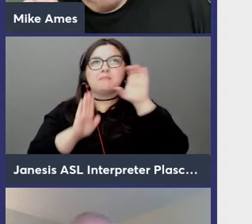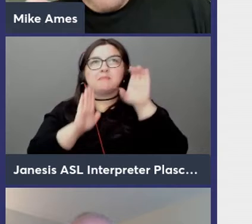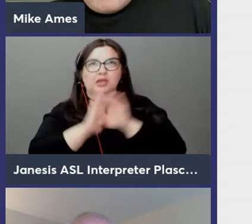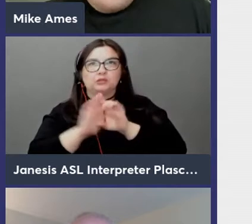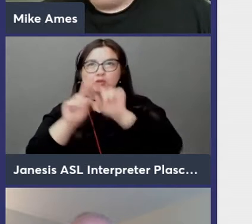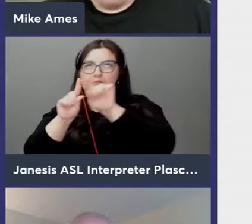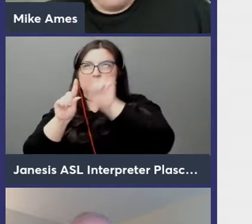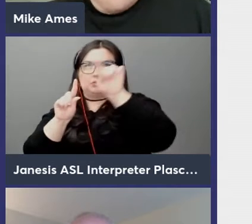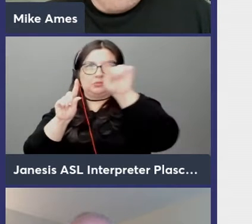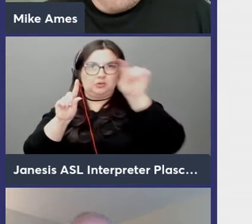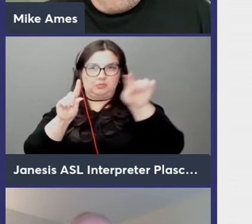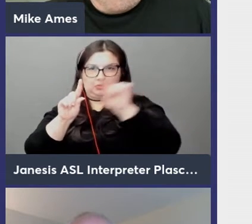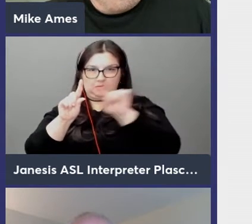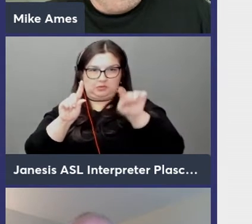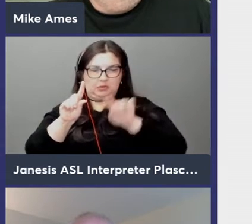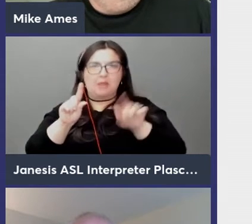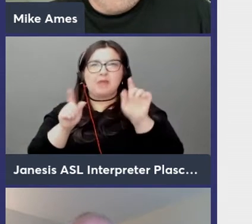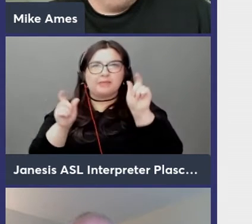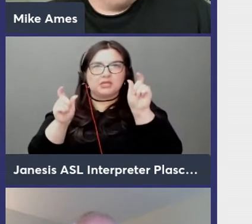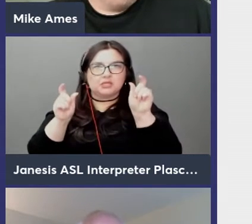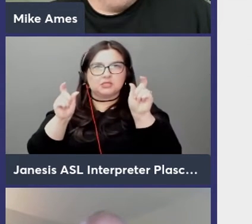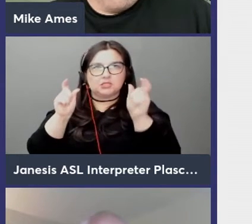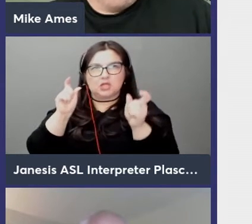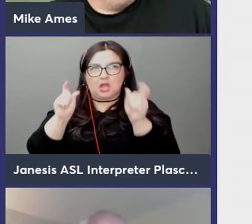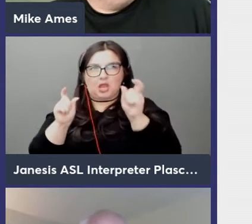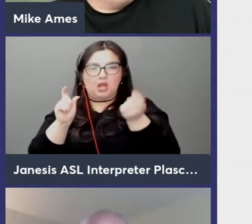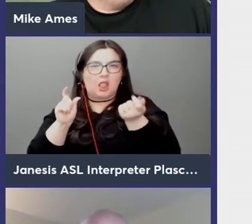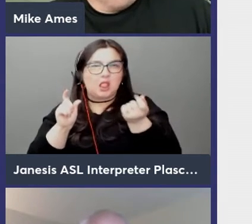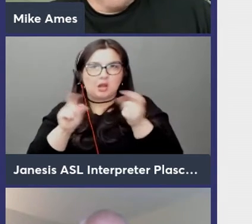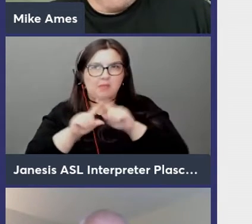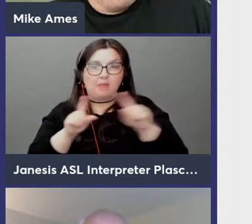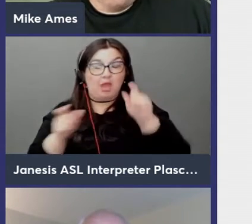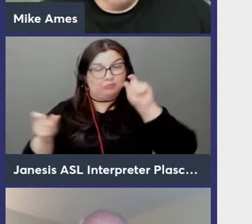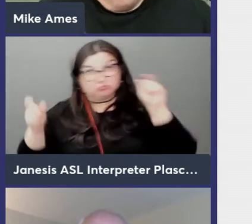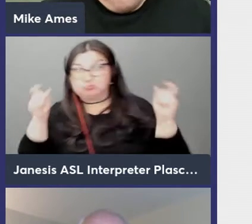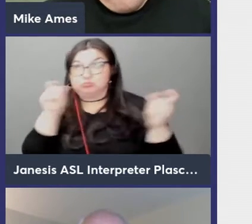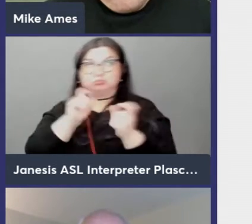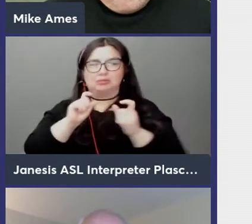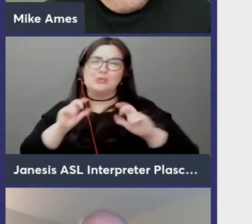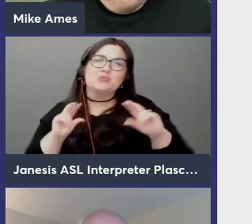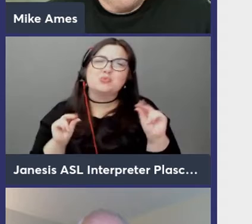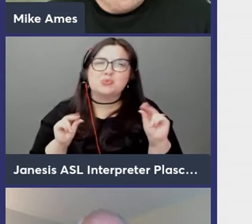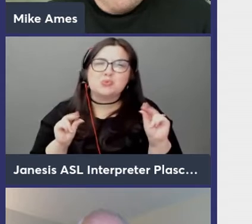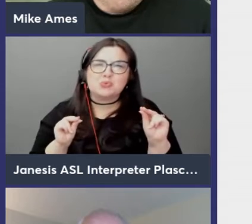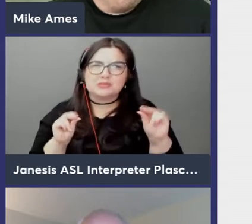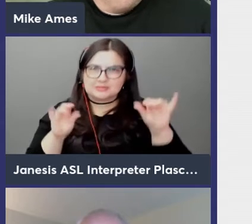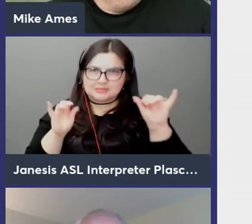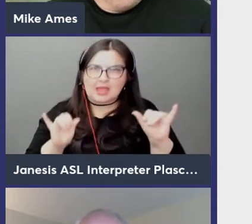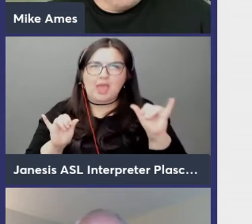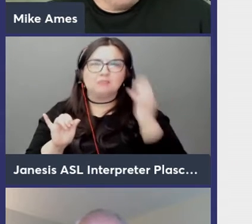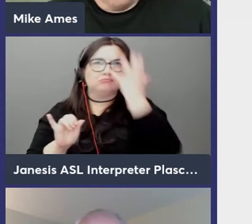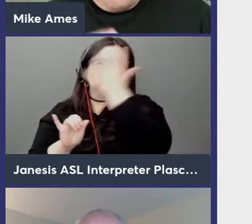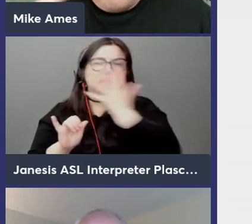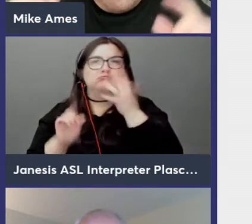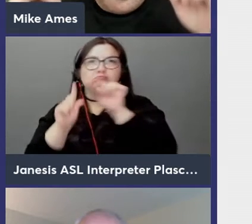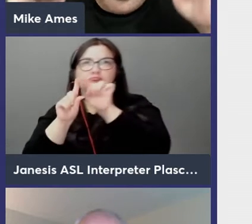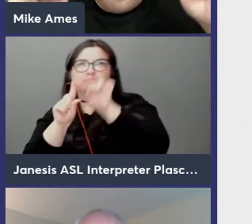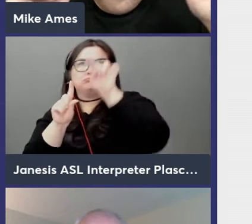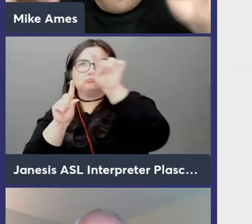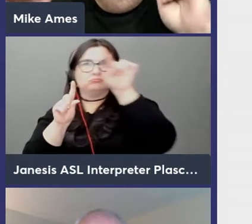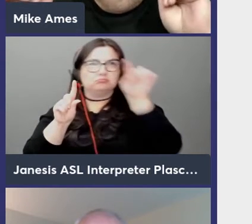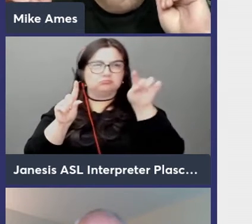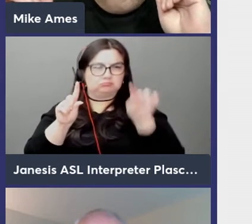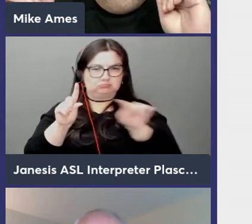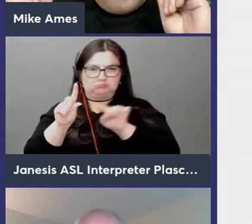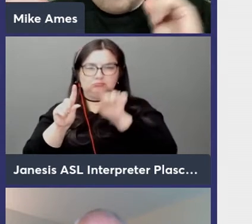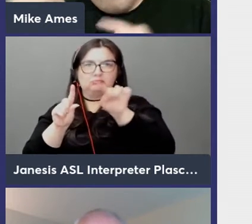get slight deviations in similarity, but you won't get massive changes. So, like